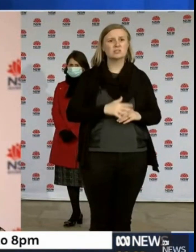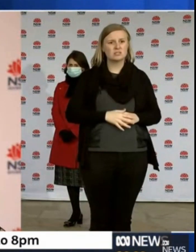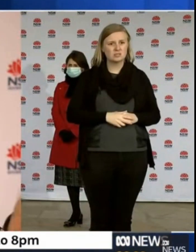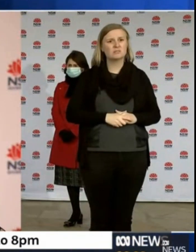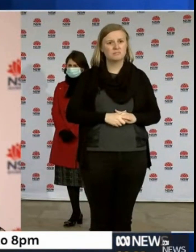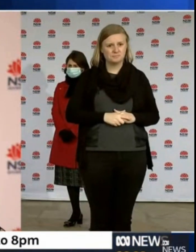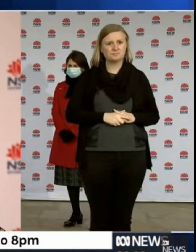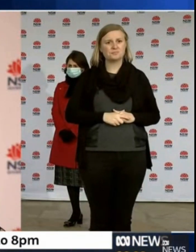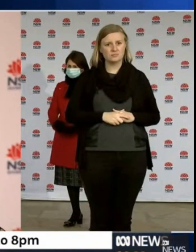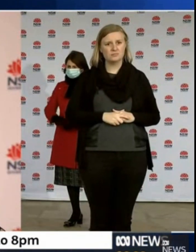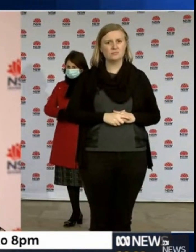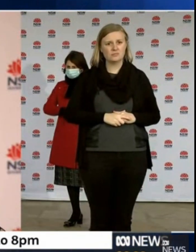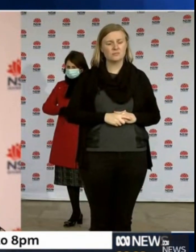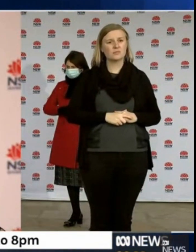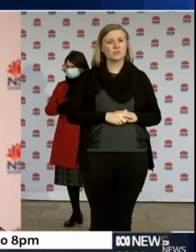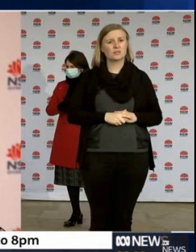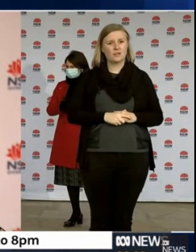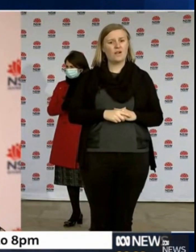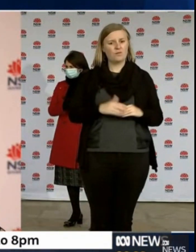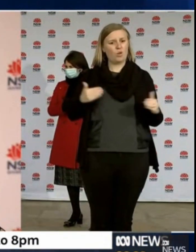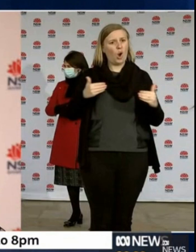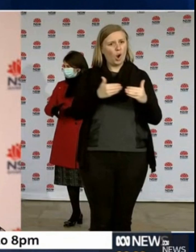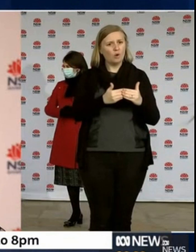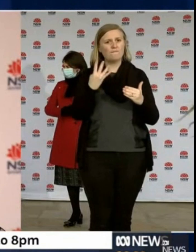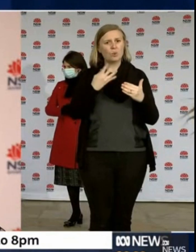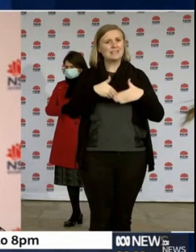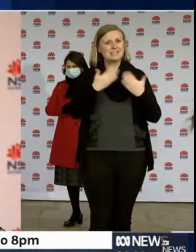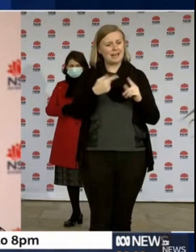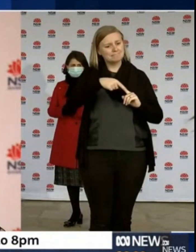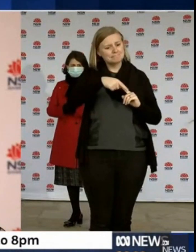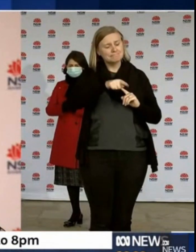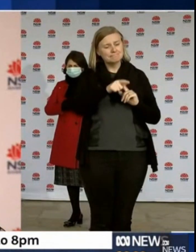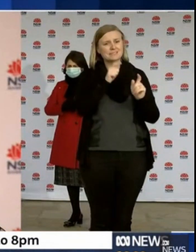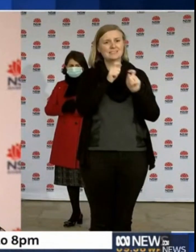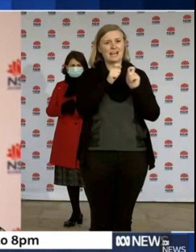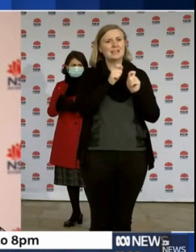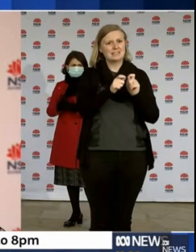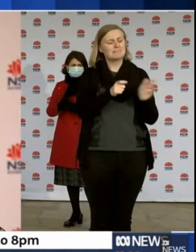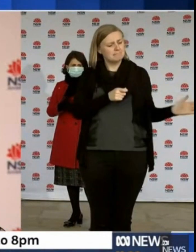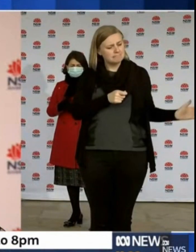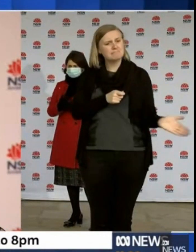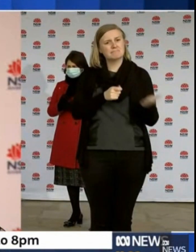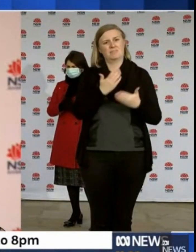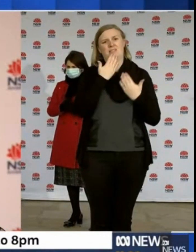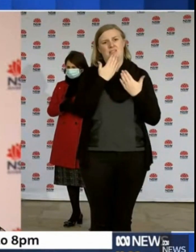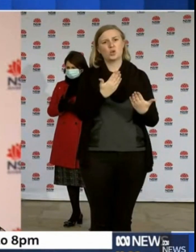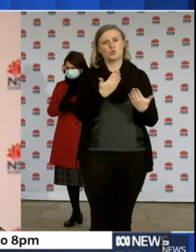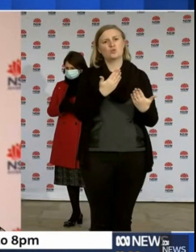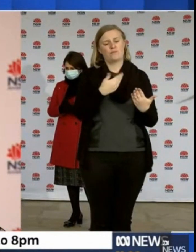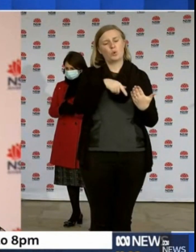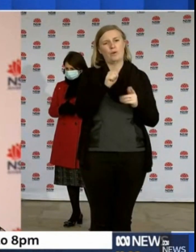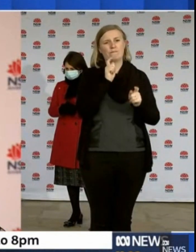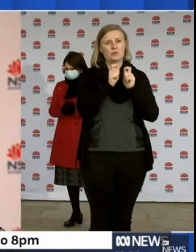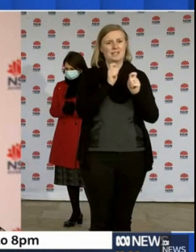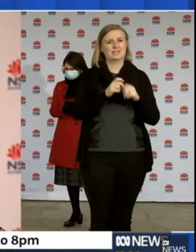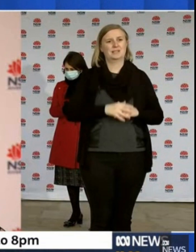will prioritise you throughout the period, because we appreciate the impost it's put on you to be in isolation, and thank you for